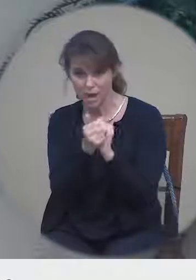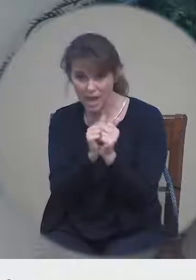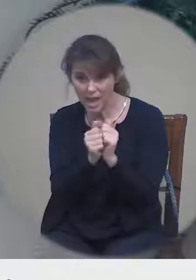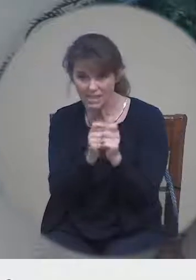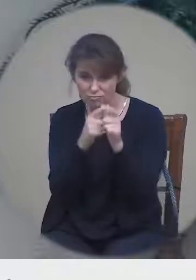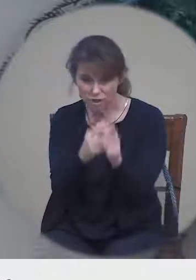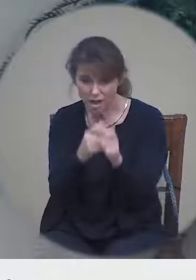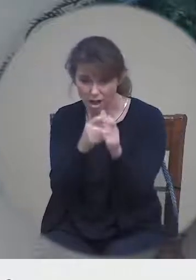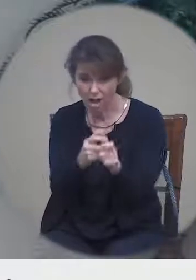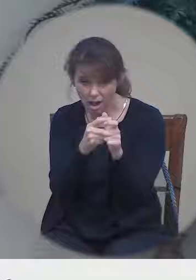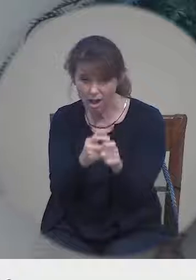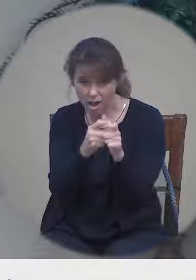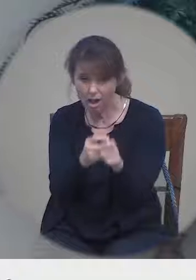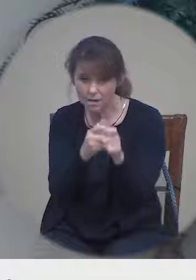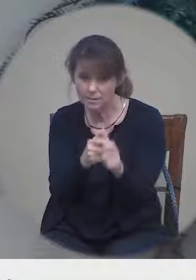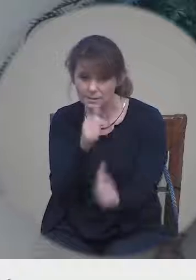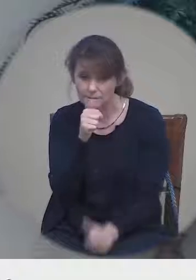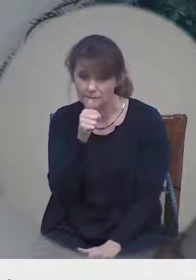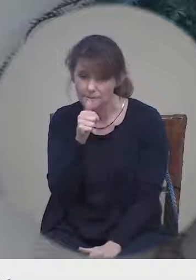and then he finished it.